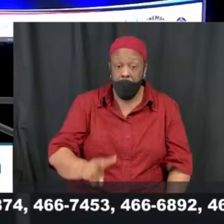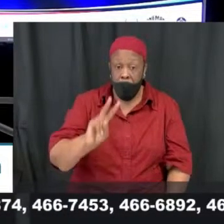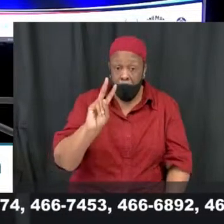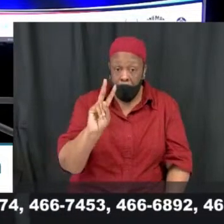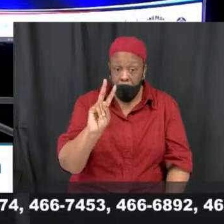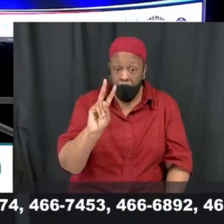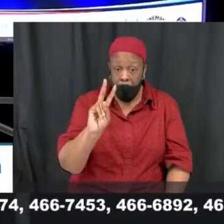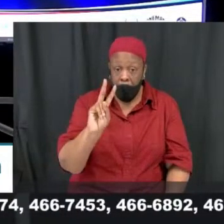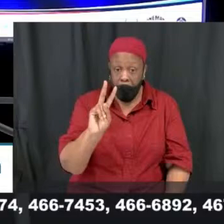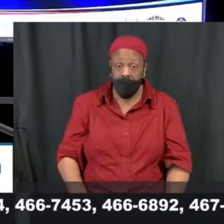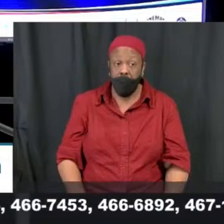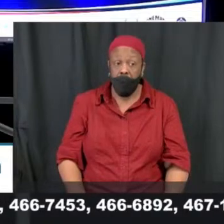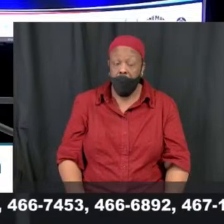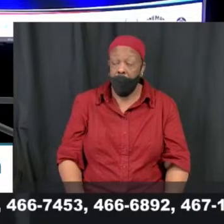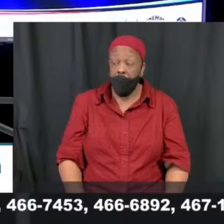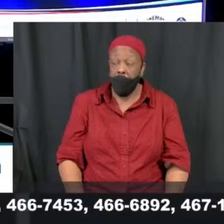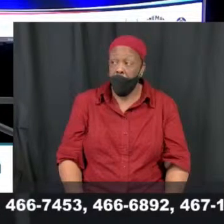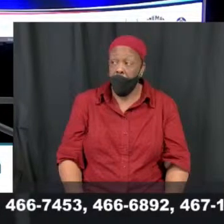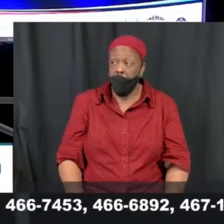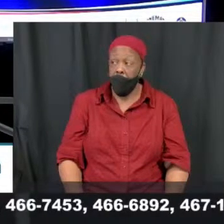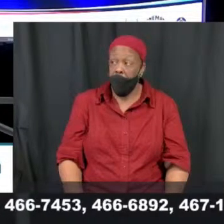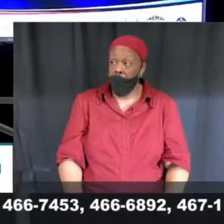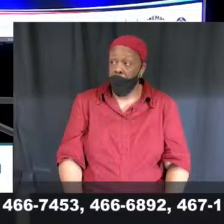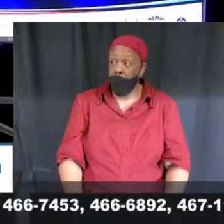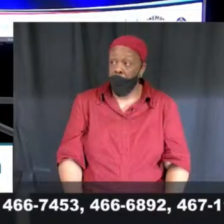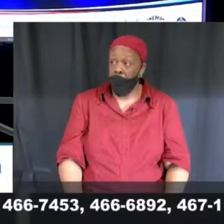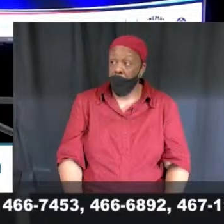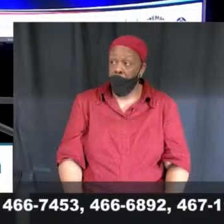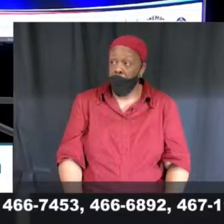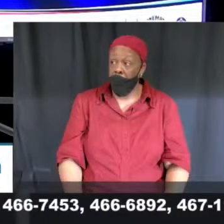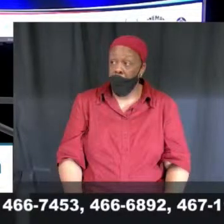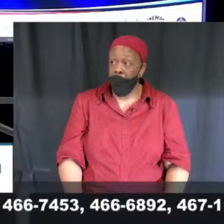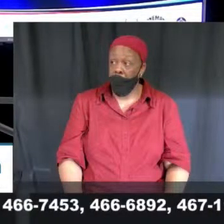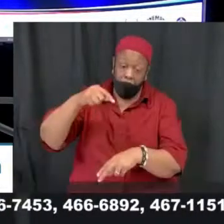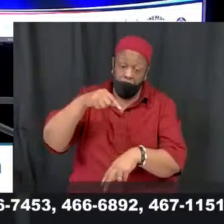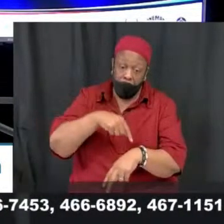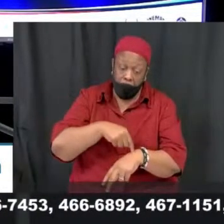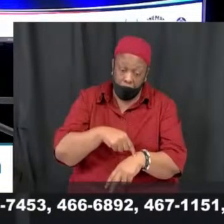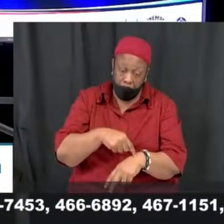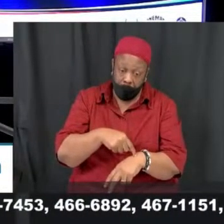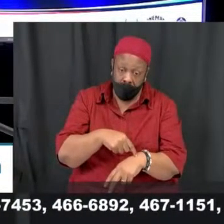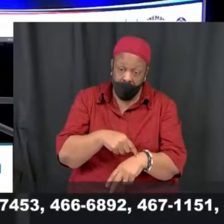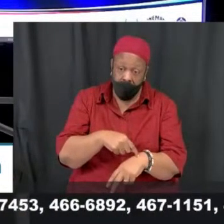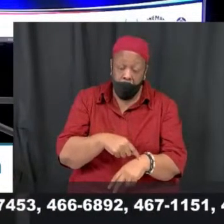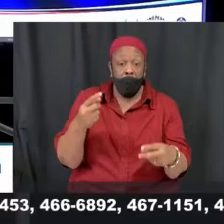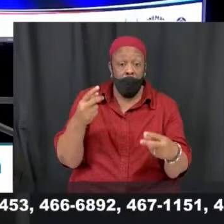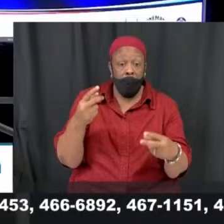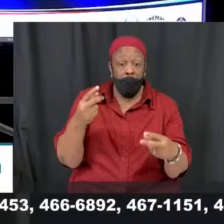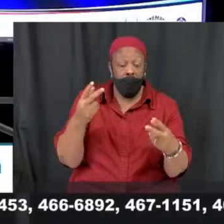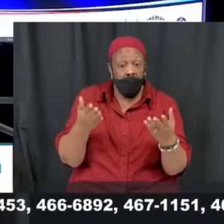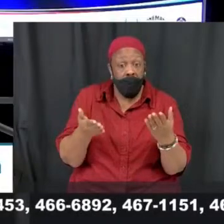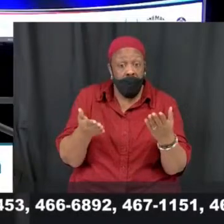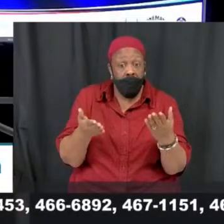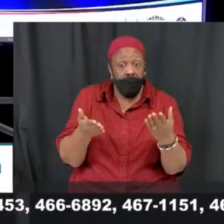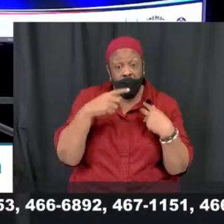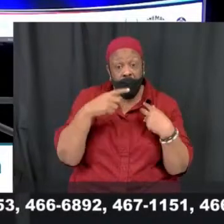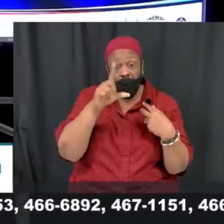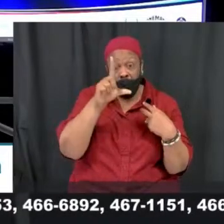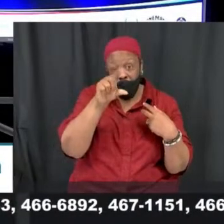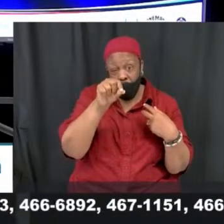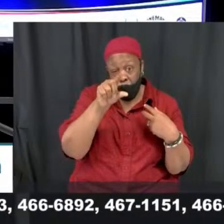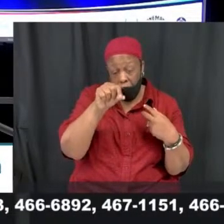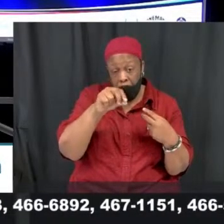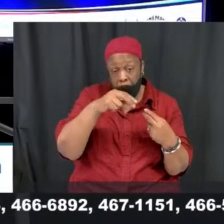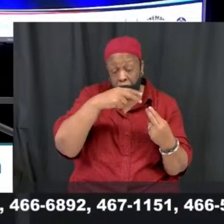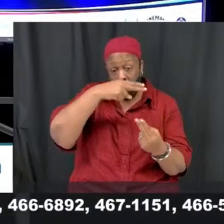We are facing average hurricane season with approximately 20 named storms